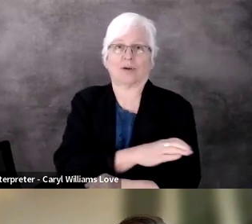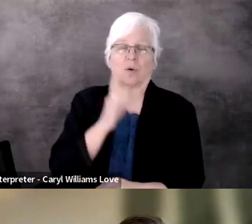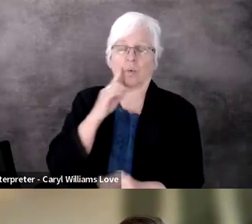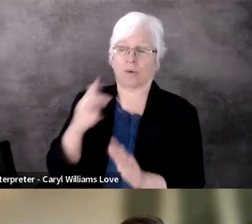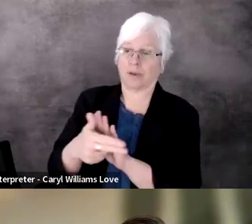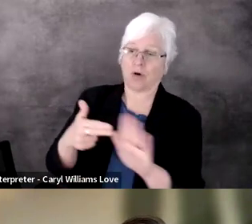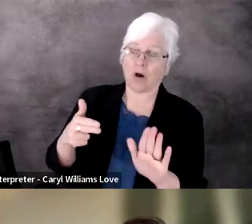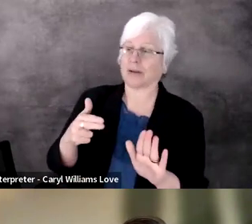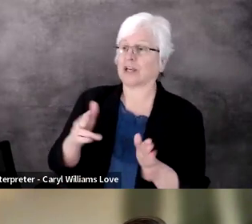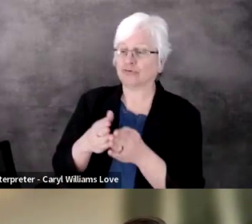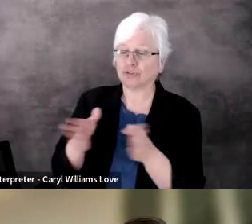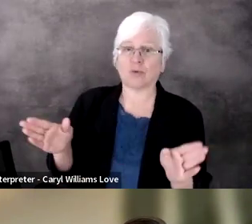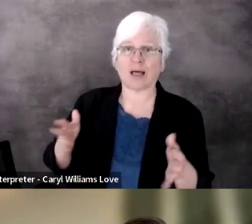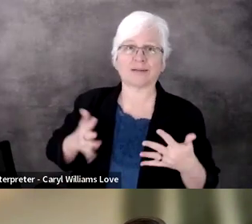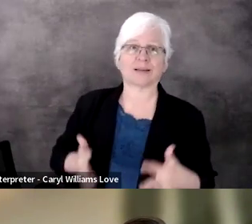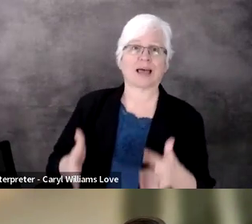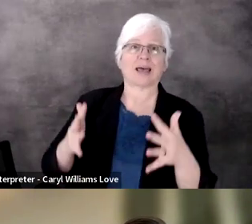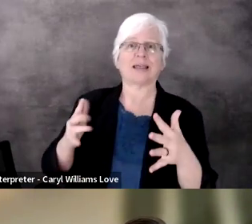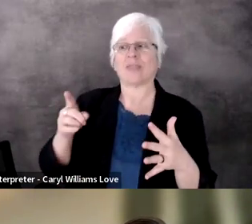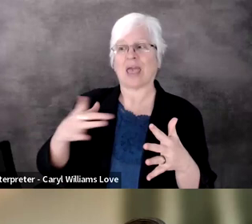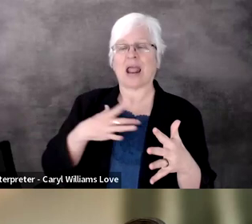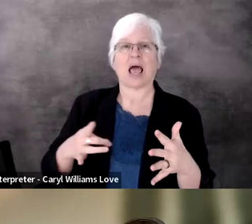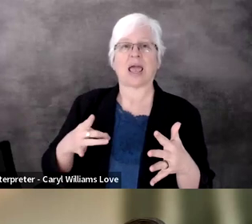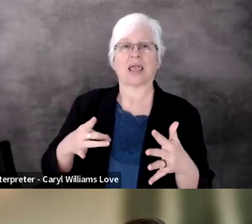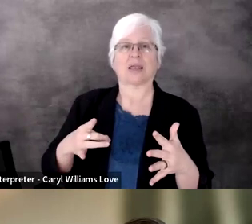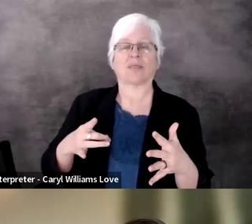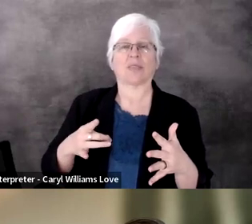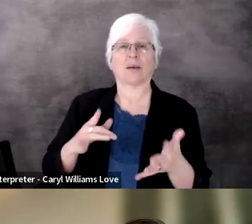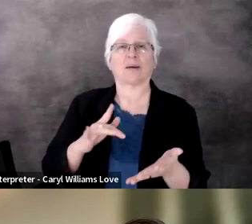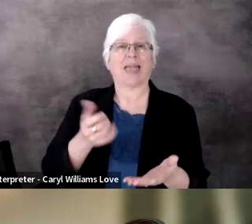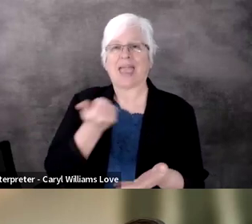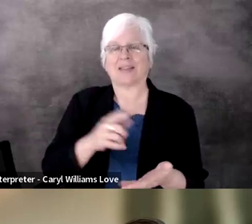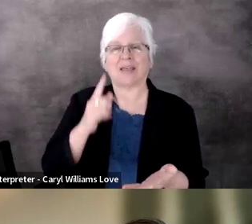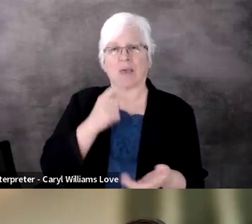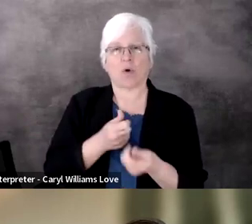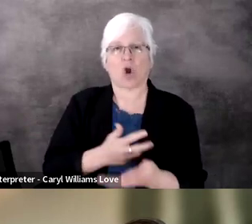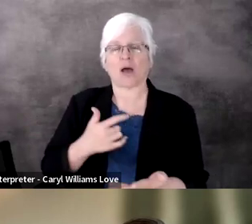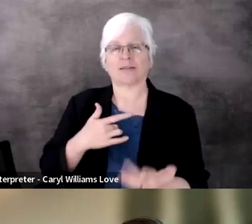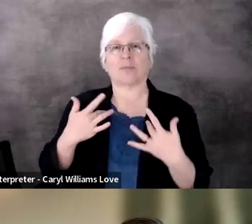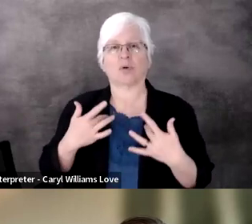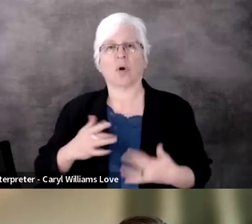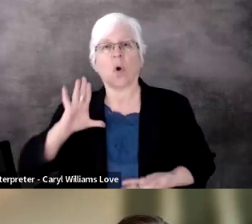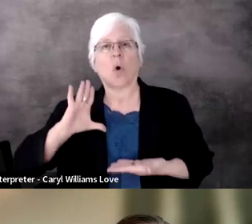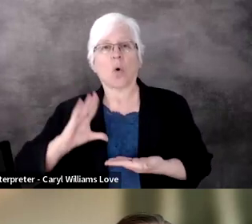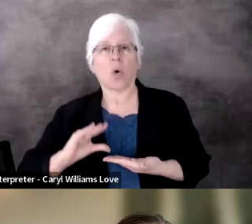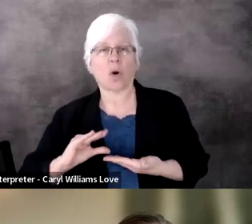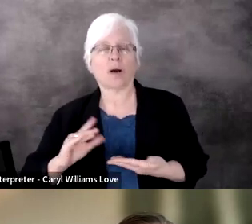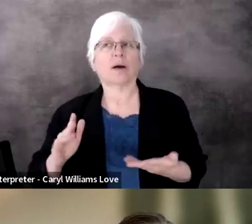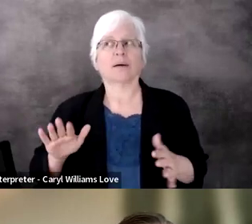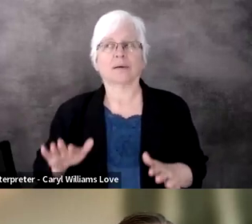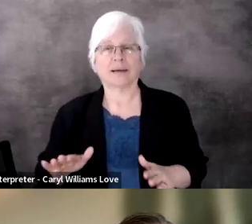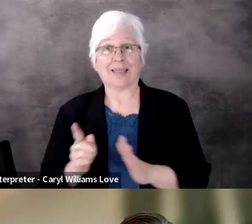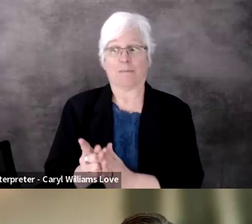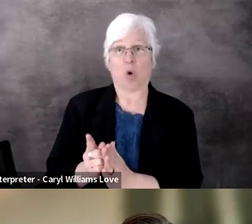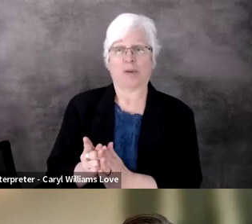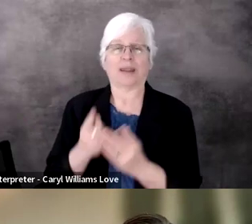or panic disorder, like downers, because they bring down that anxiety, at least momentarily. They're actually quite effective, but it ends up being